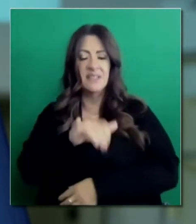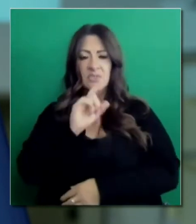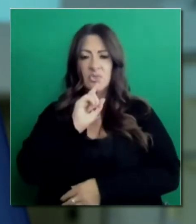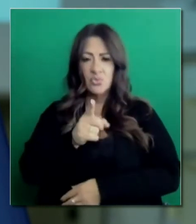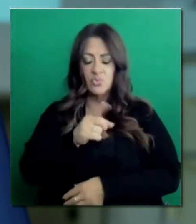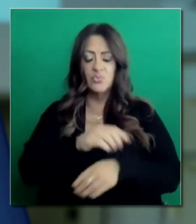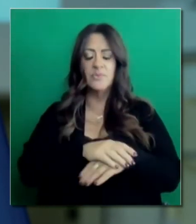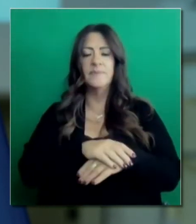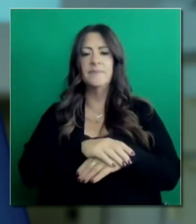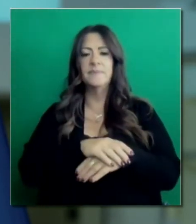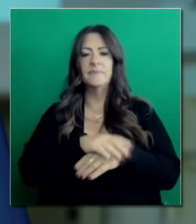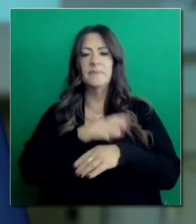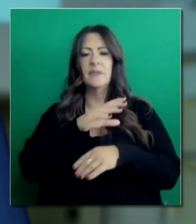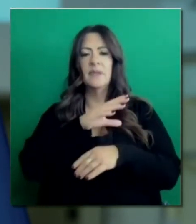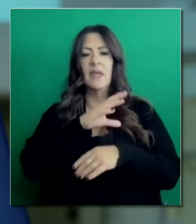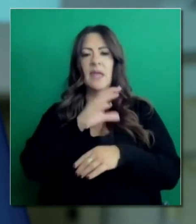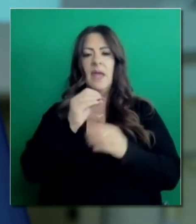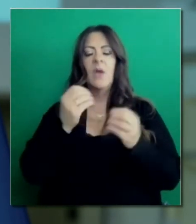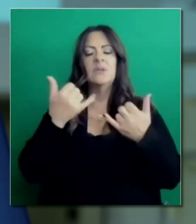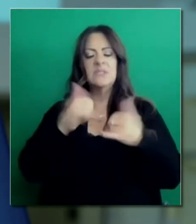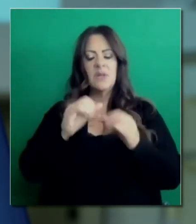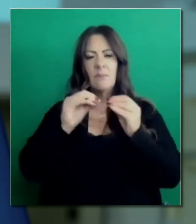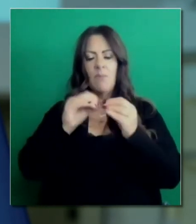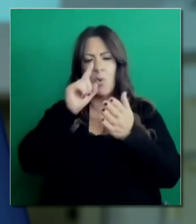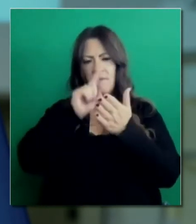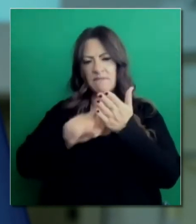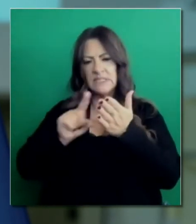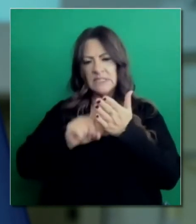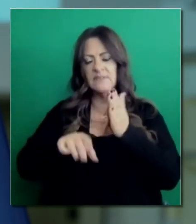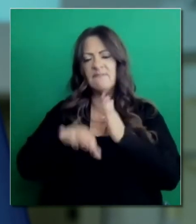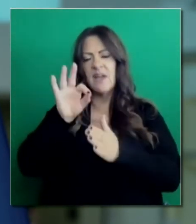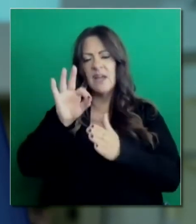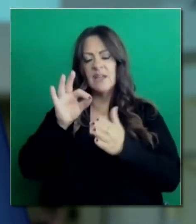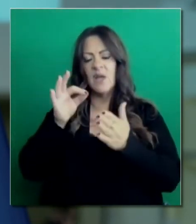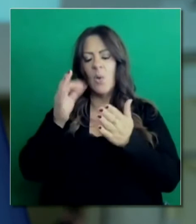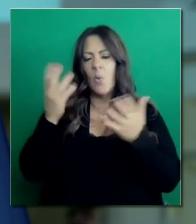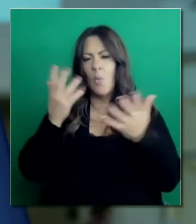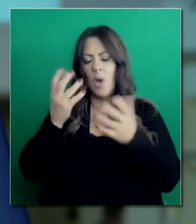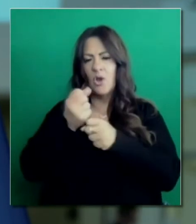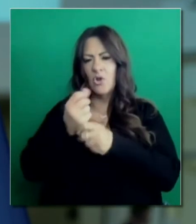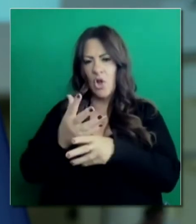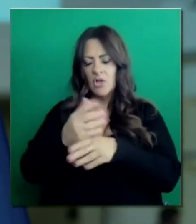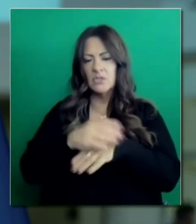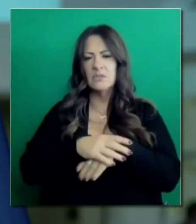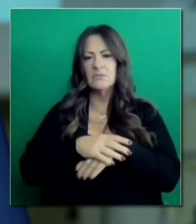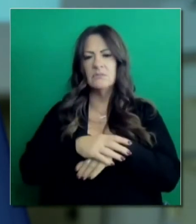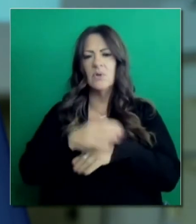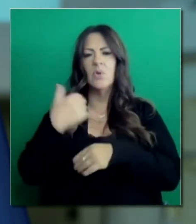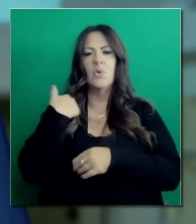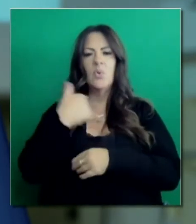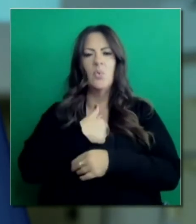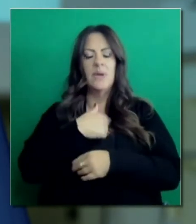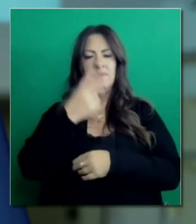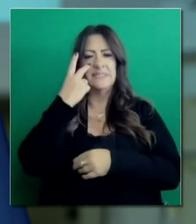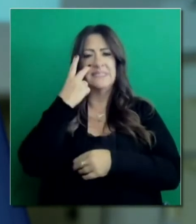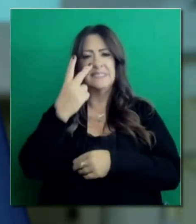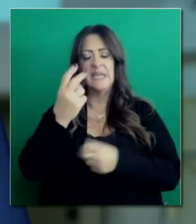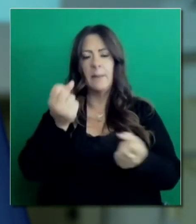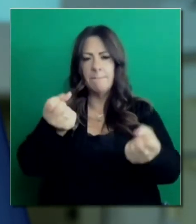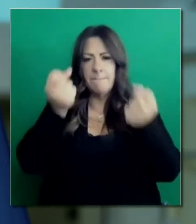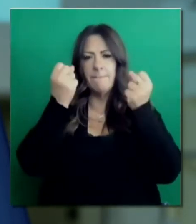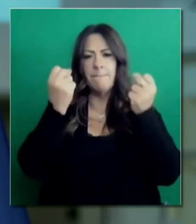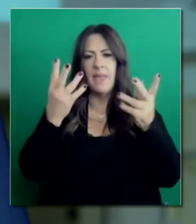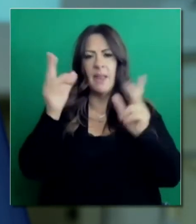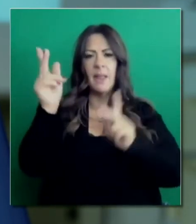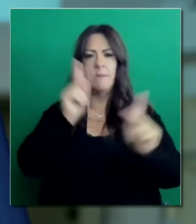worth further investigation, and that's what we're doing now. I think overwhelmingly, though, we've seen so many individuals